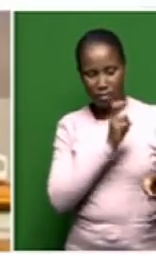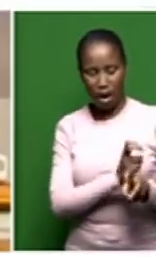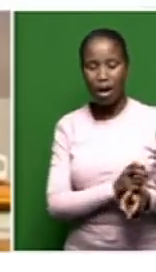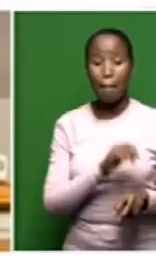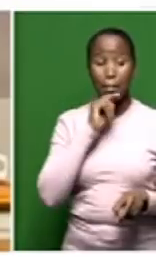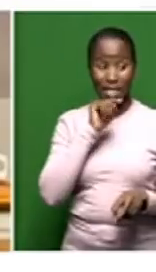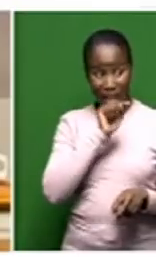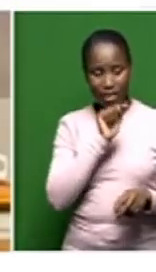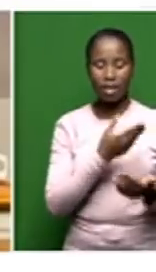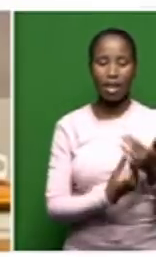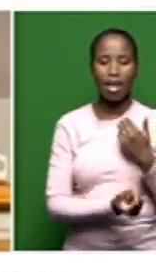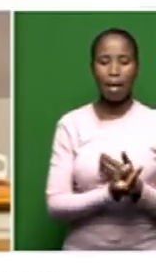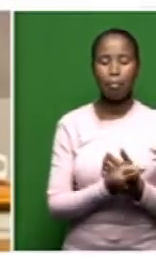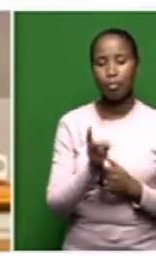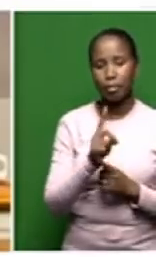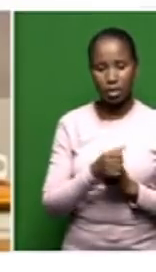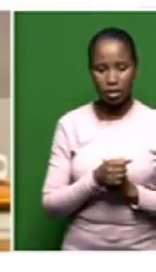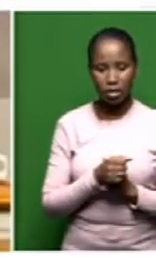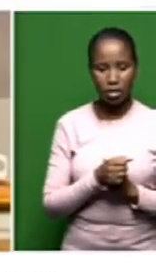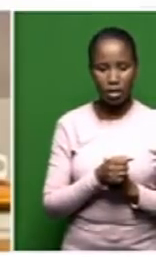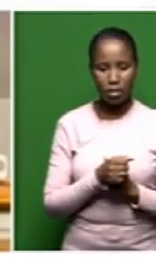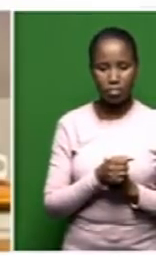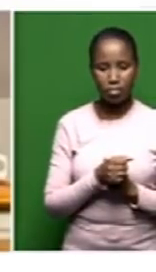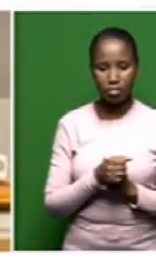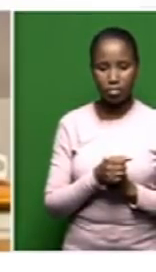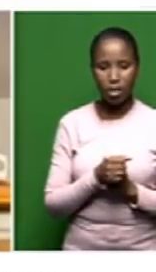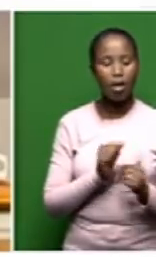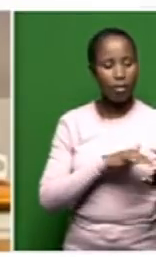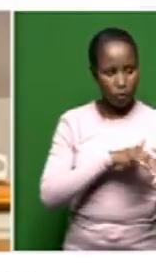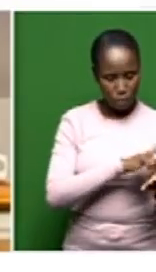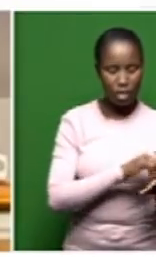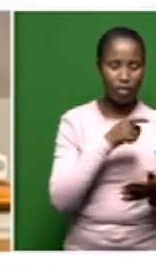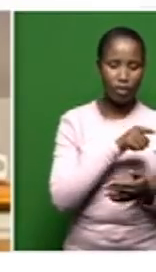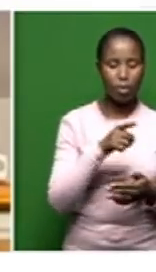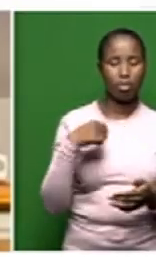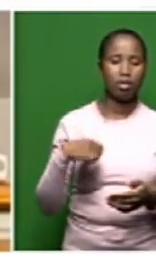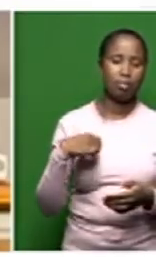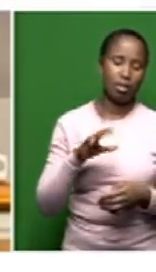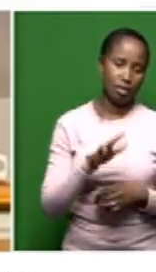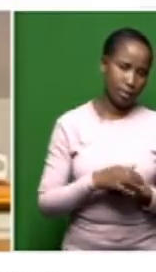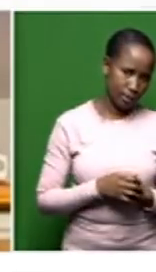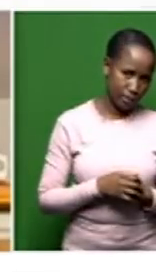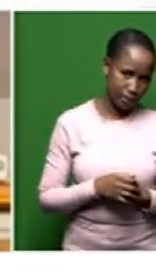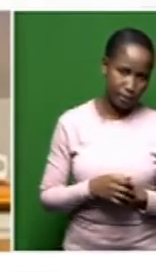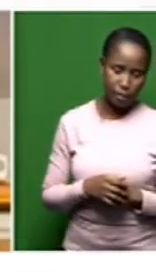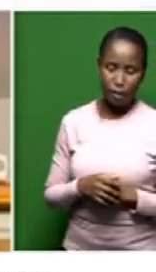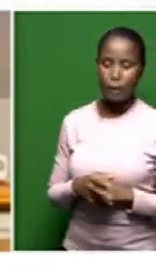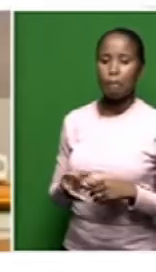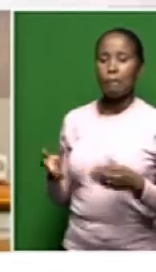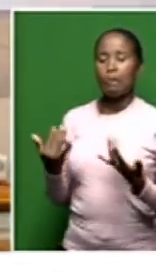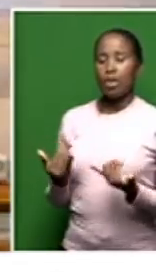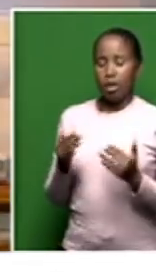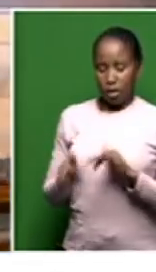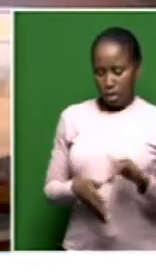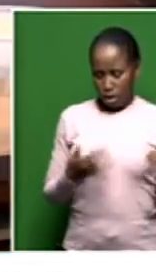cause stability in the town or municipality. Now, Prof, also with regard